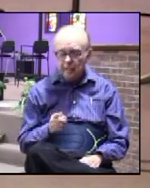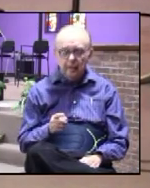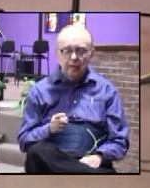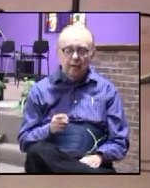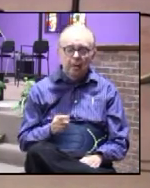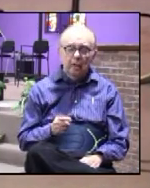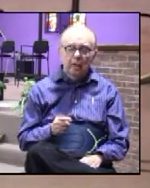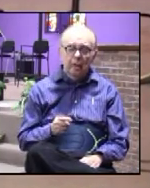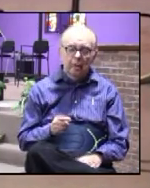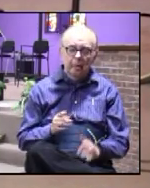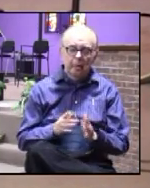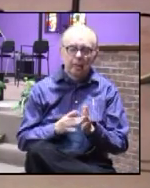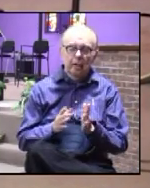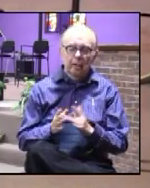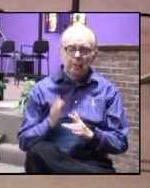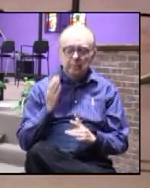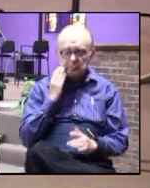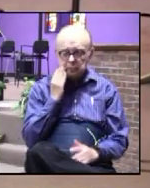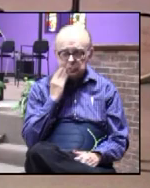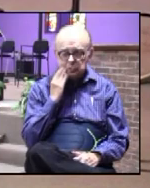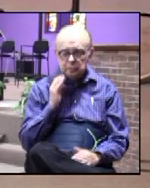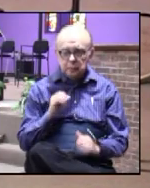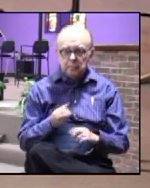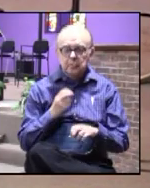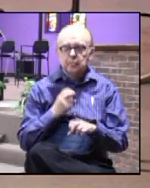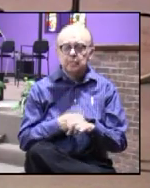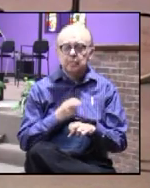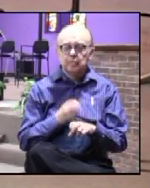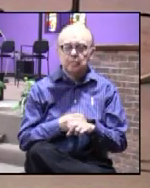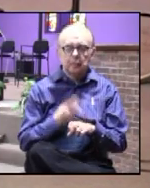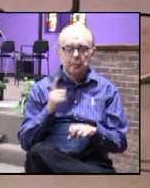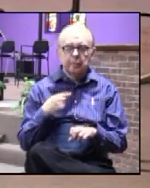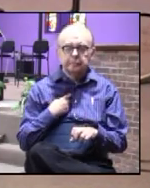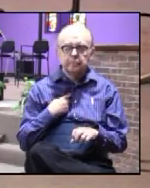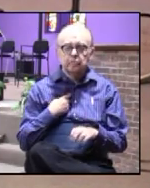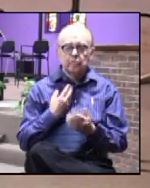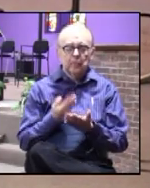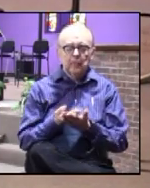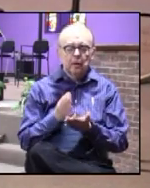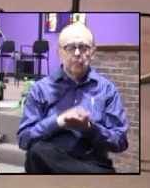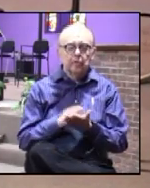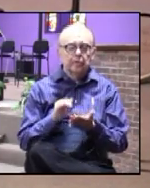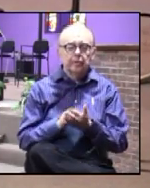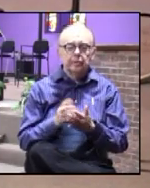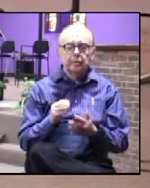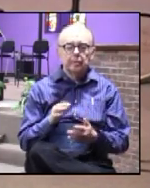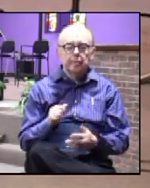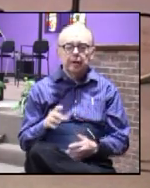surely Jesus knows how hard it is for me to cook this meal.